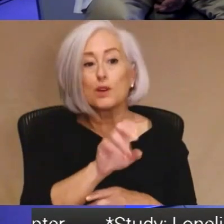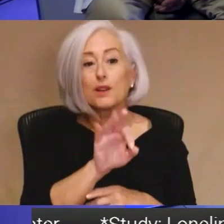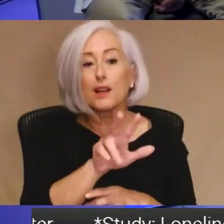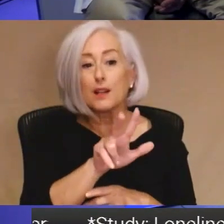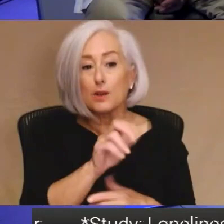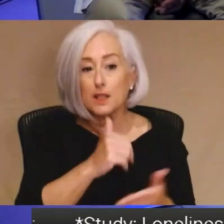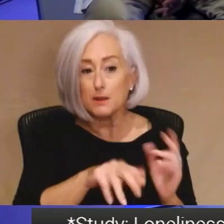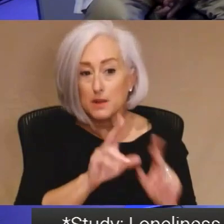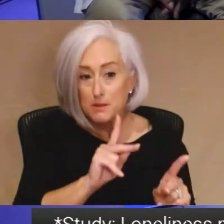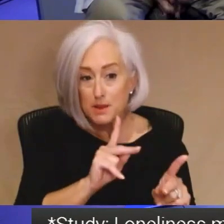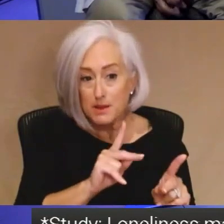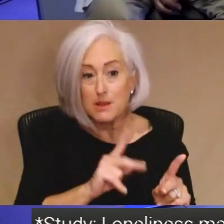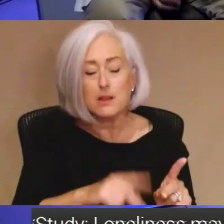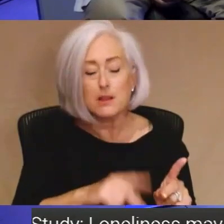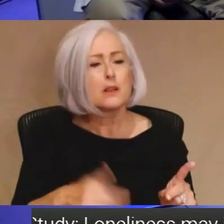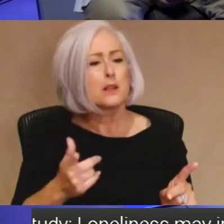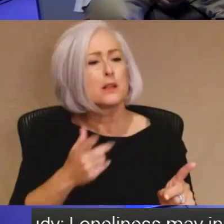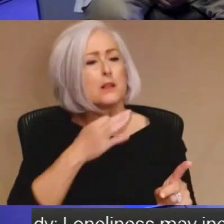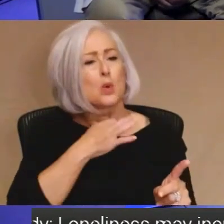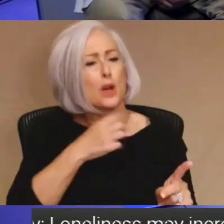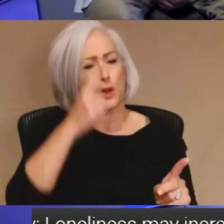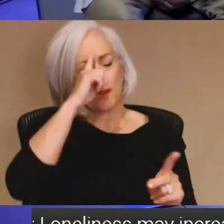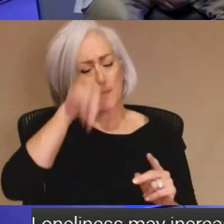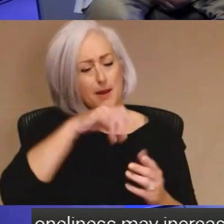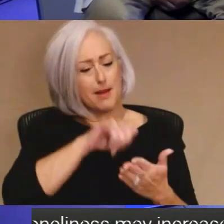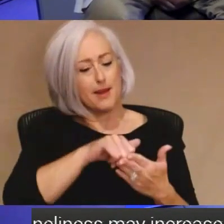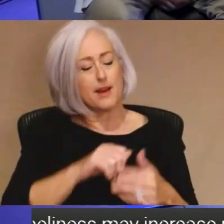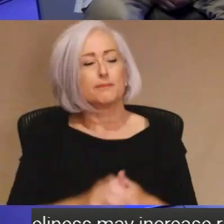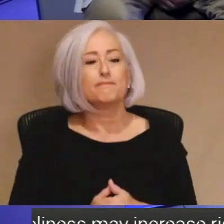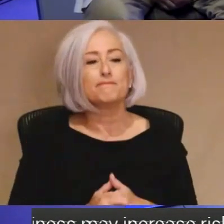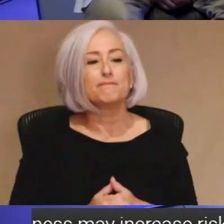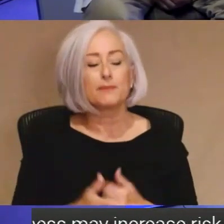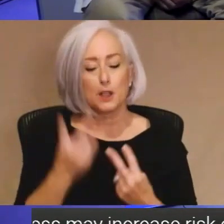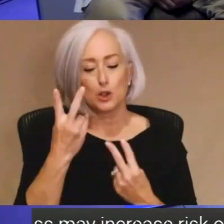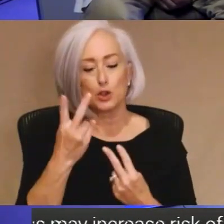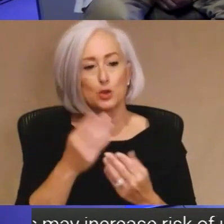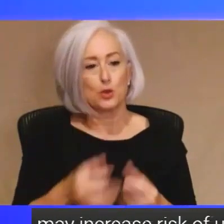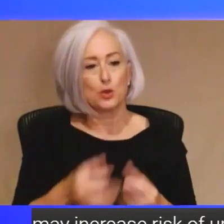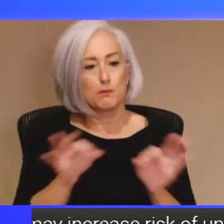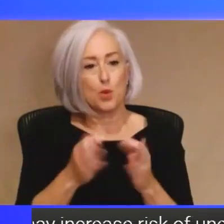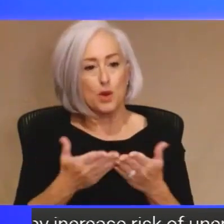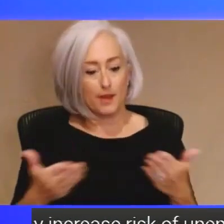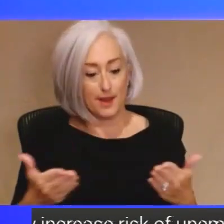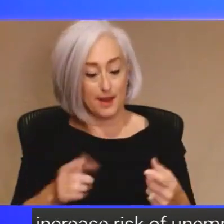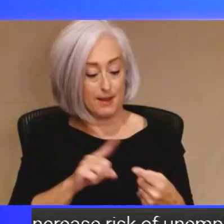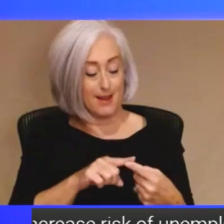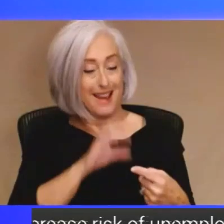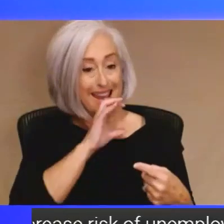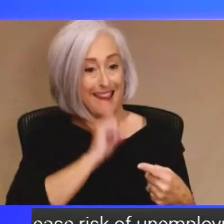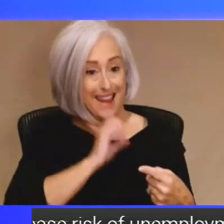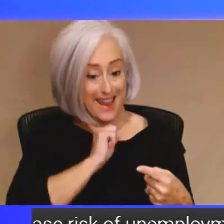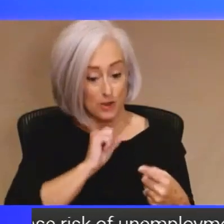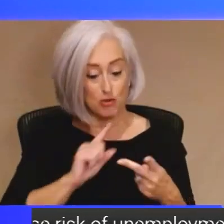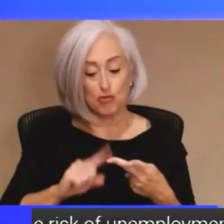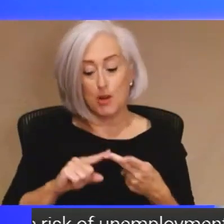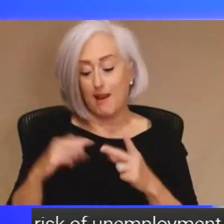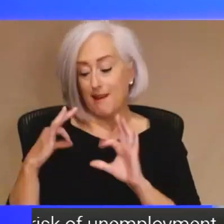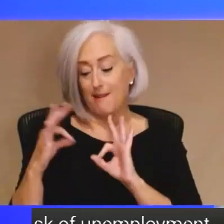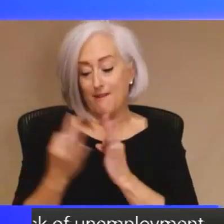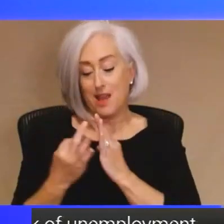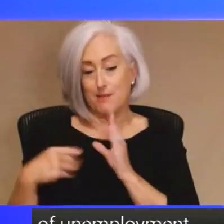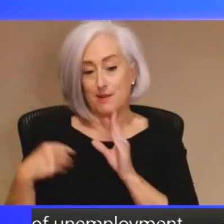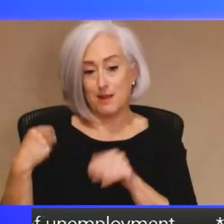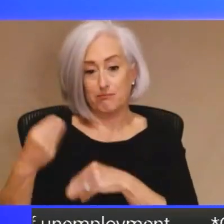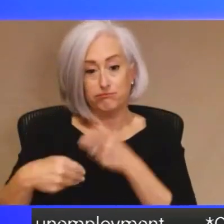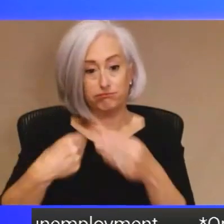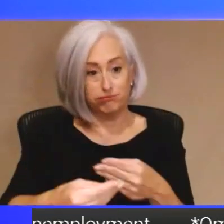make of those numbers? Well, the other two important factors are age and genetics. And unfortunately, you can't do anything about getting older